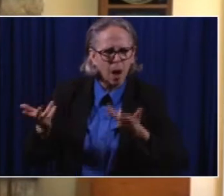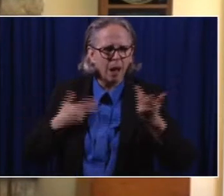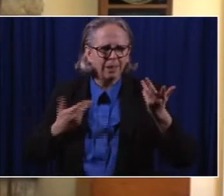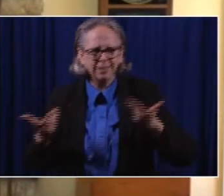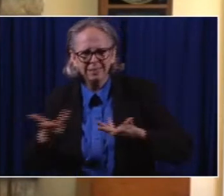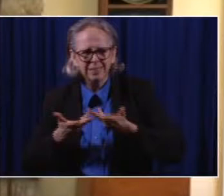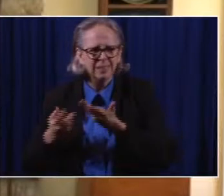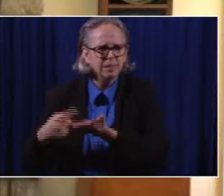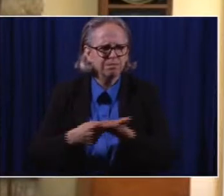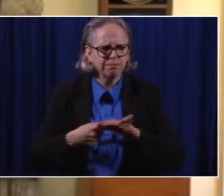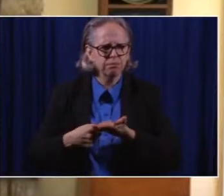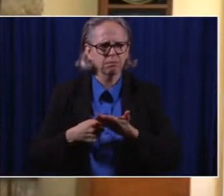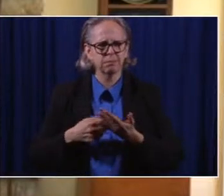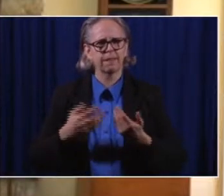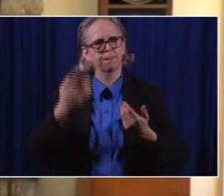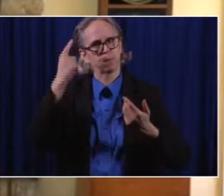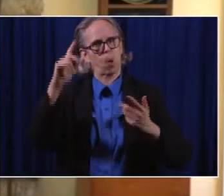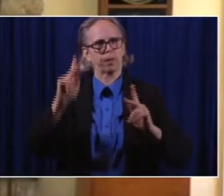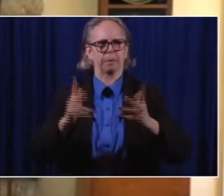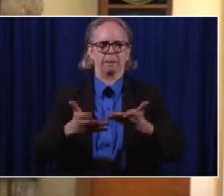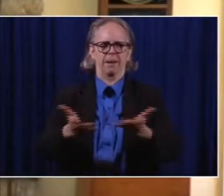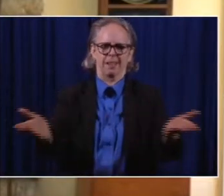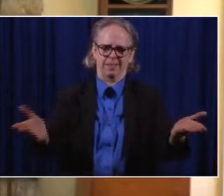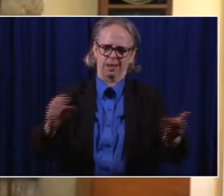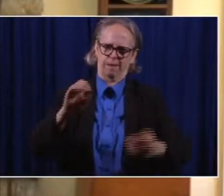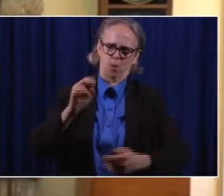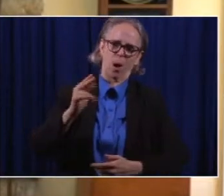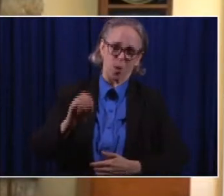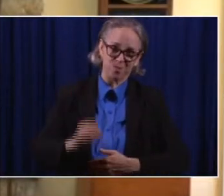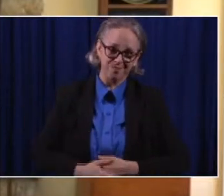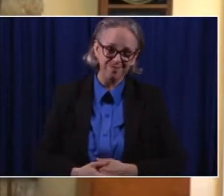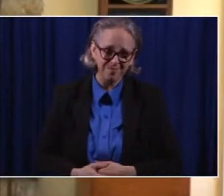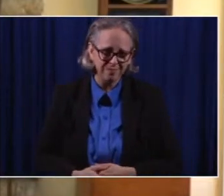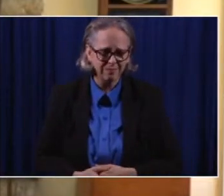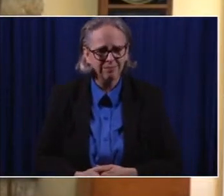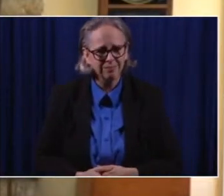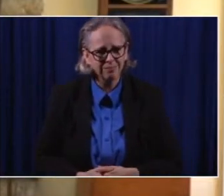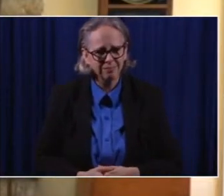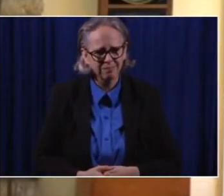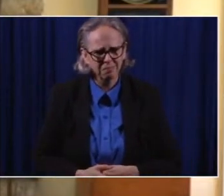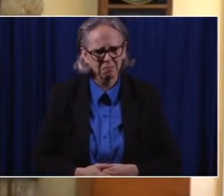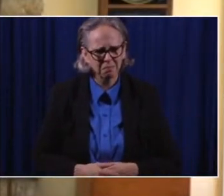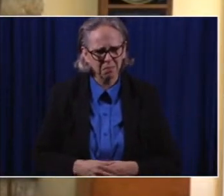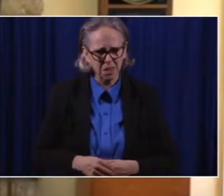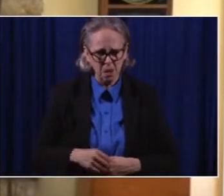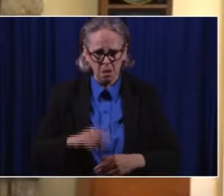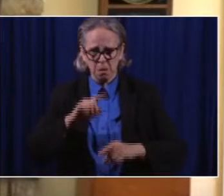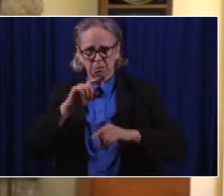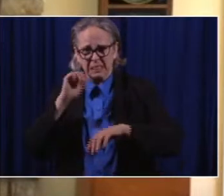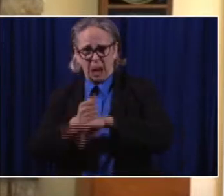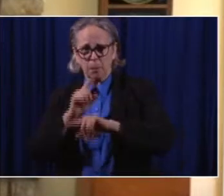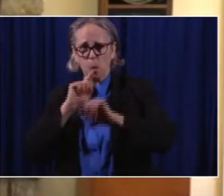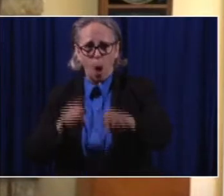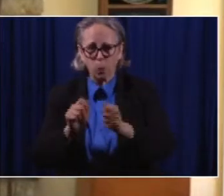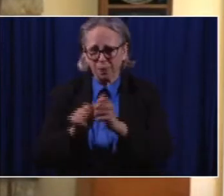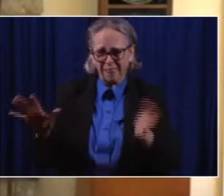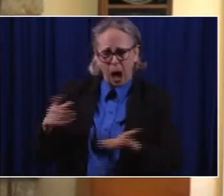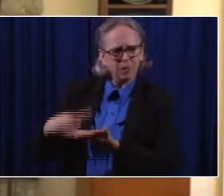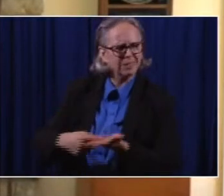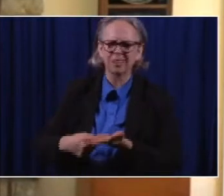people of the state of Ohio. So we're not going to make any order unless we feel that it is a valid